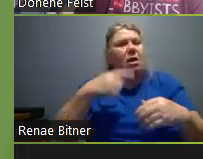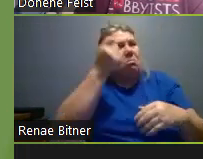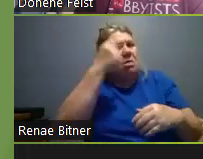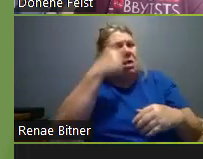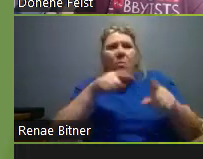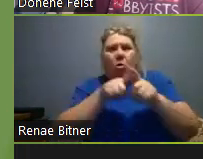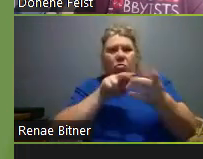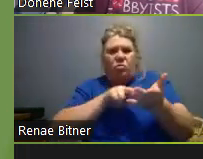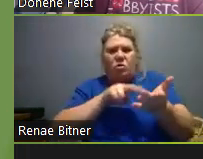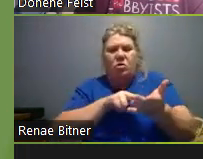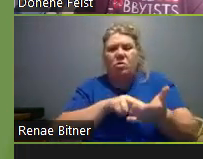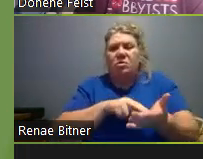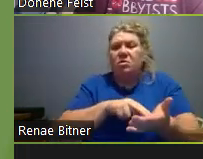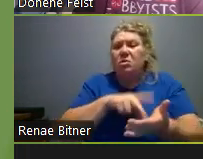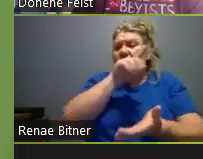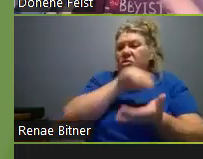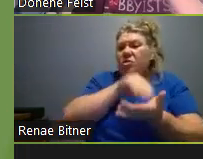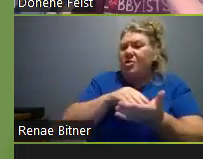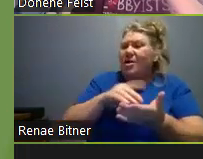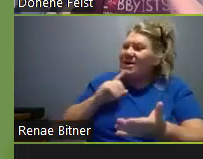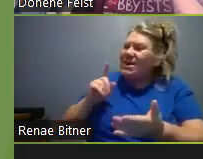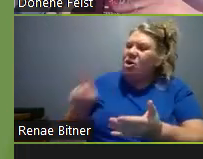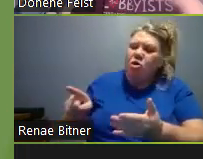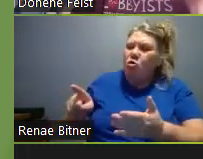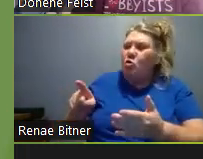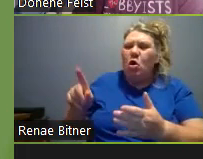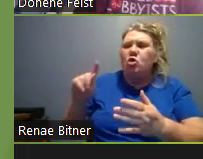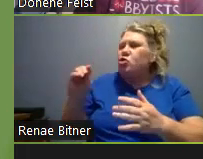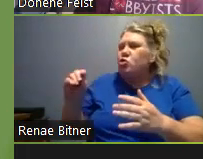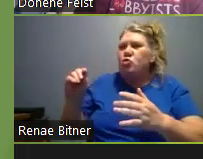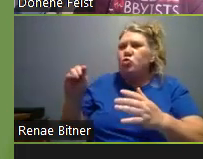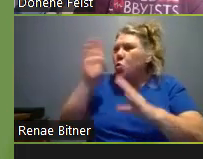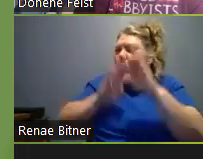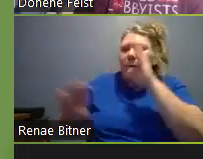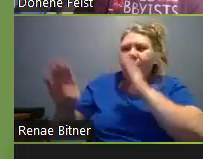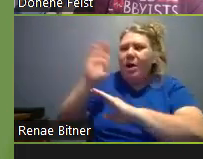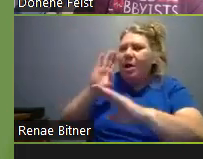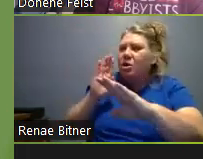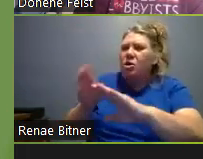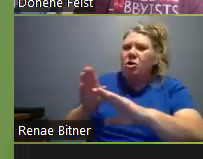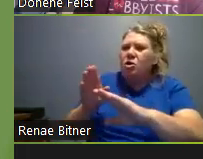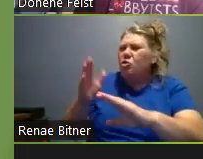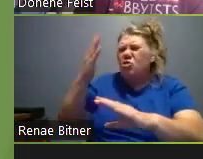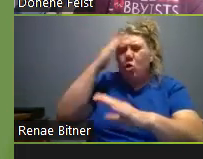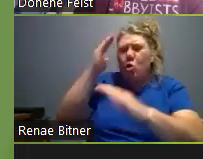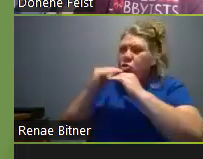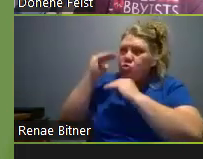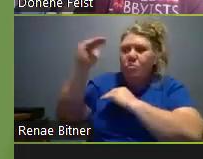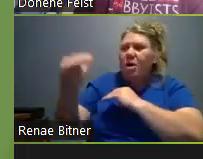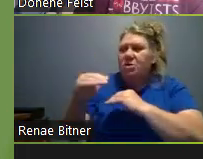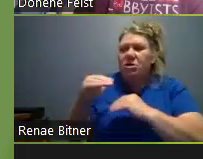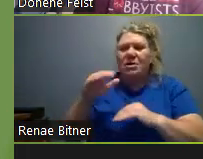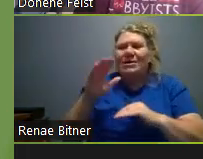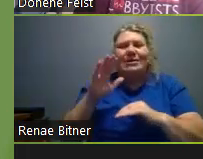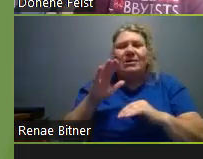so he kept saying that I was an overreactive mom and blah, blah, blah, that I knew too much. And